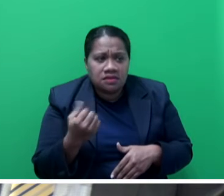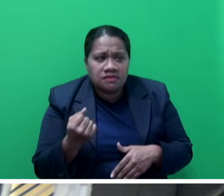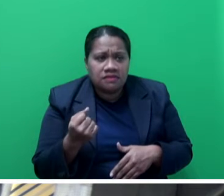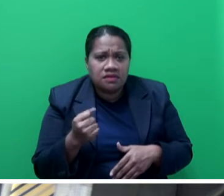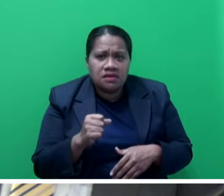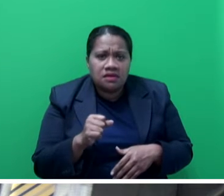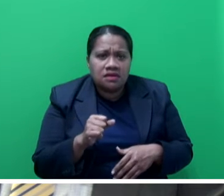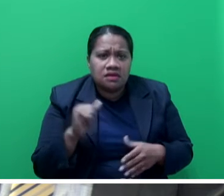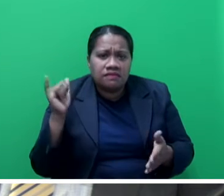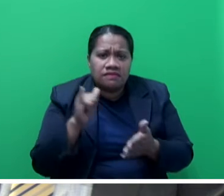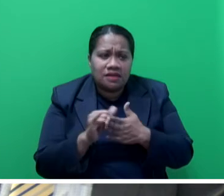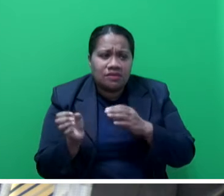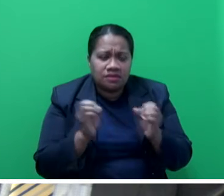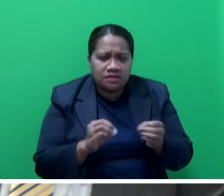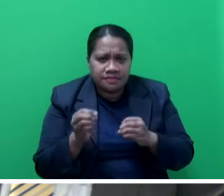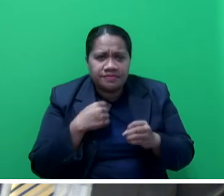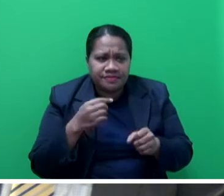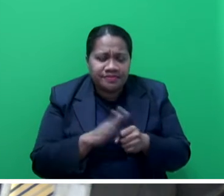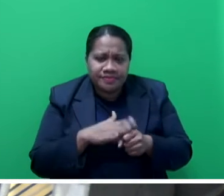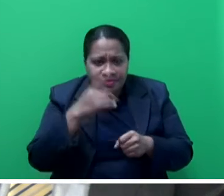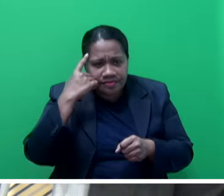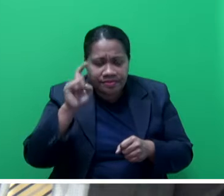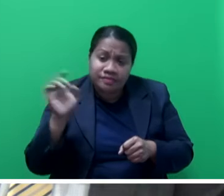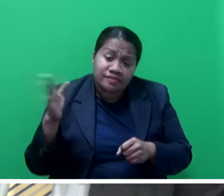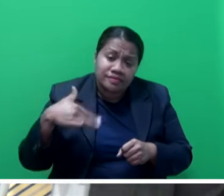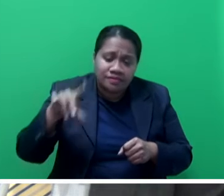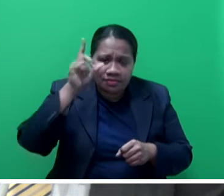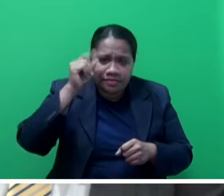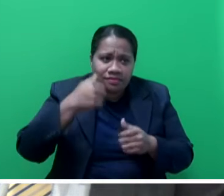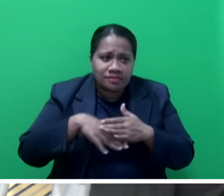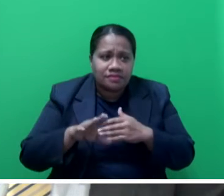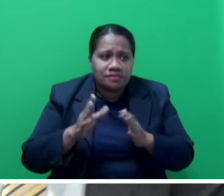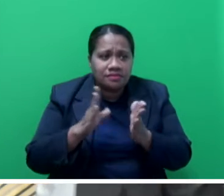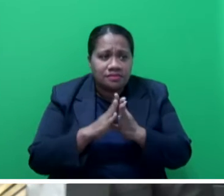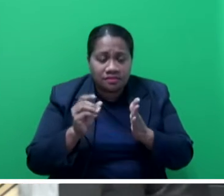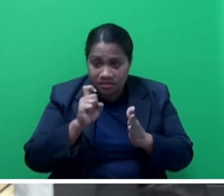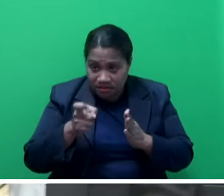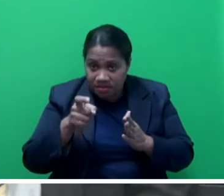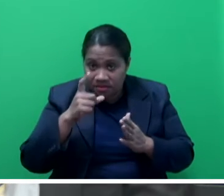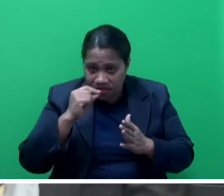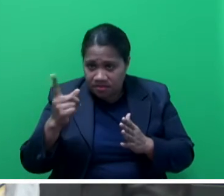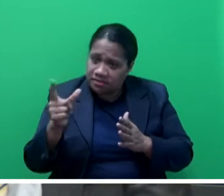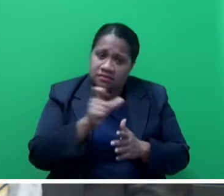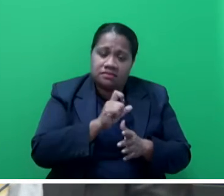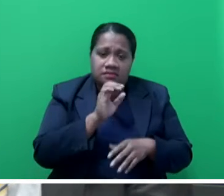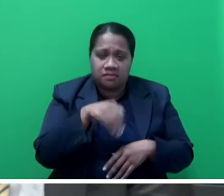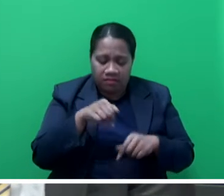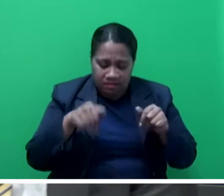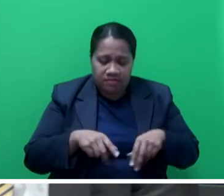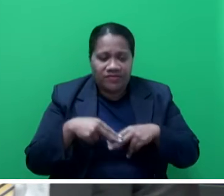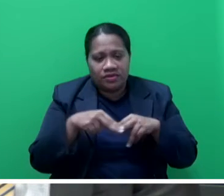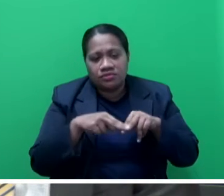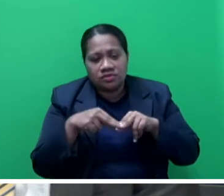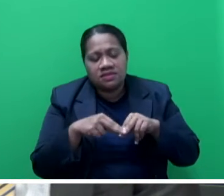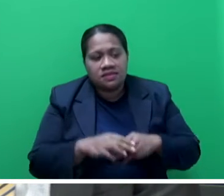organized, and I make a call for all Fijians who are in Papua New Guinea, if they're able to come back home here to Fiji.